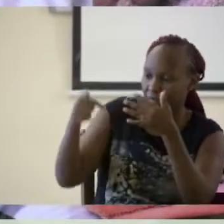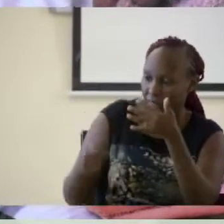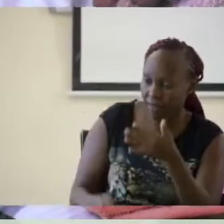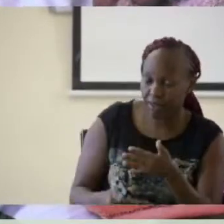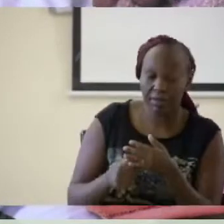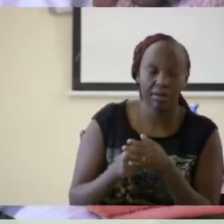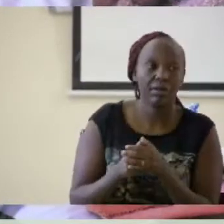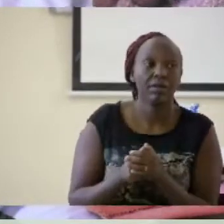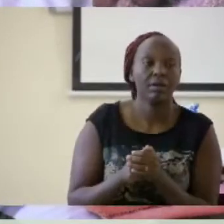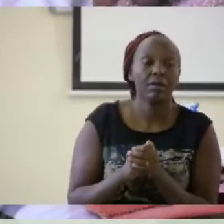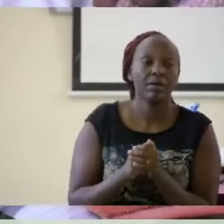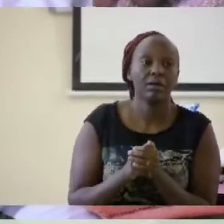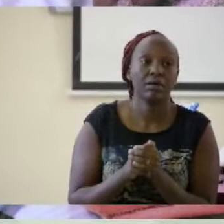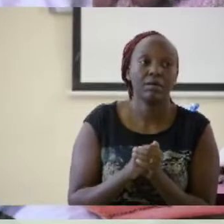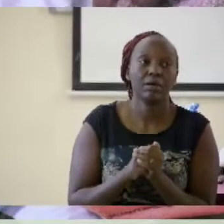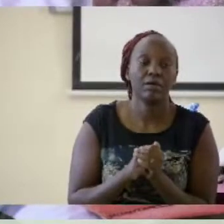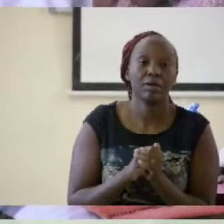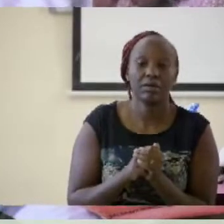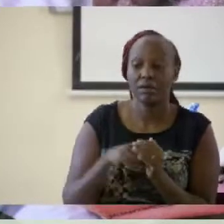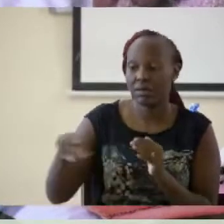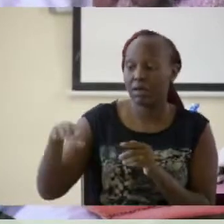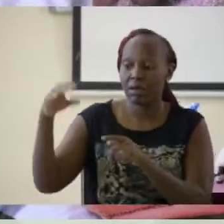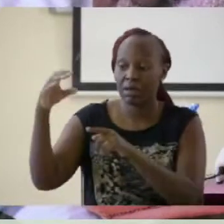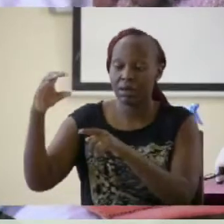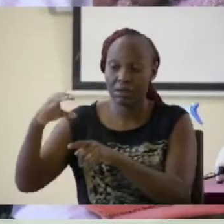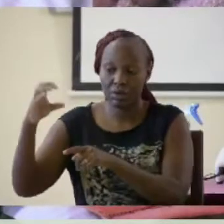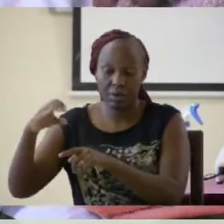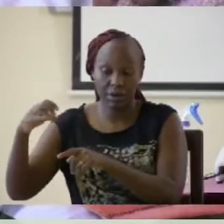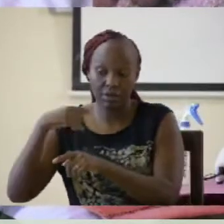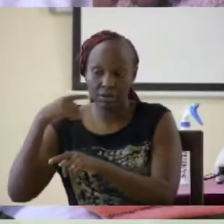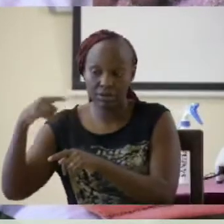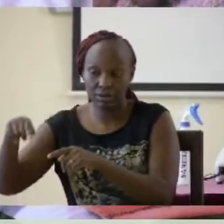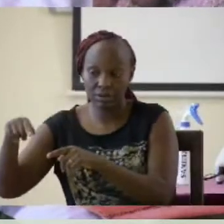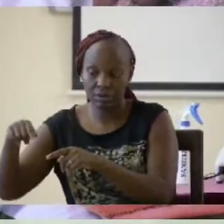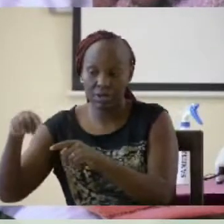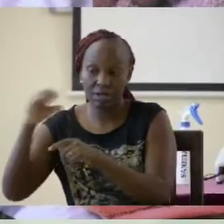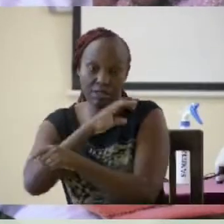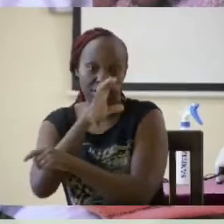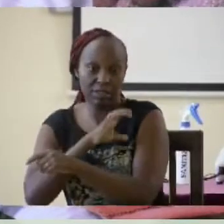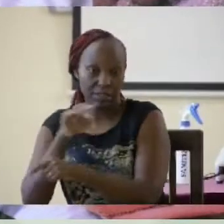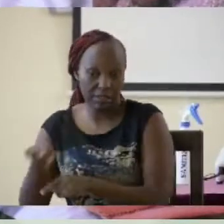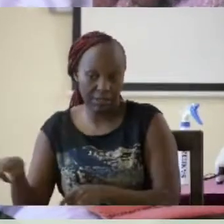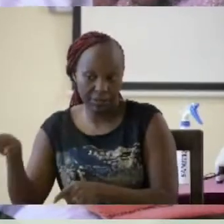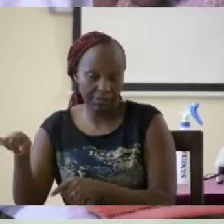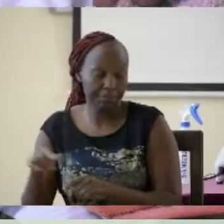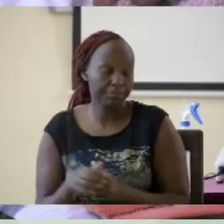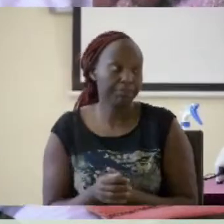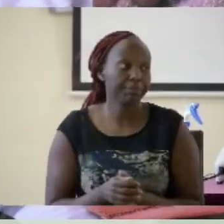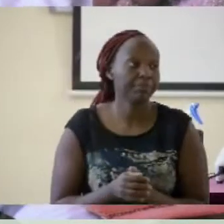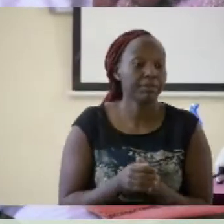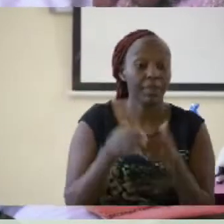sorts. And then the clients or the customers are the citizens. And now,